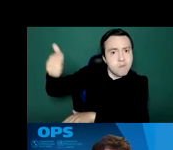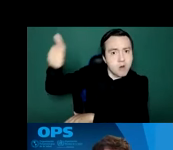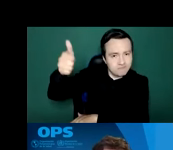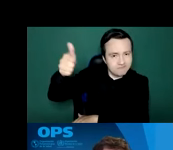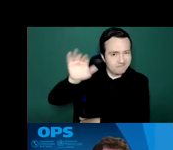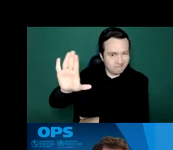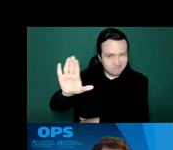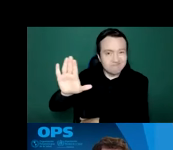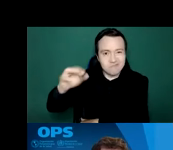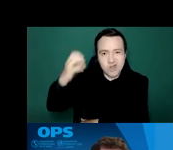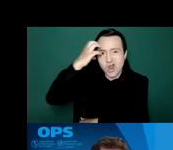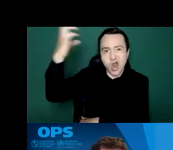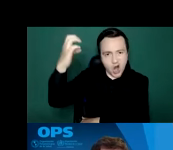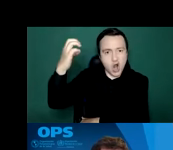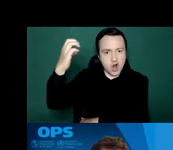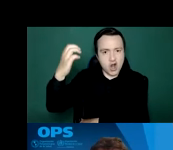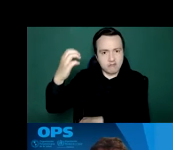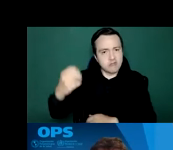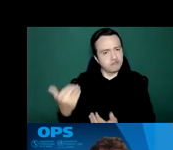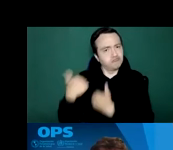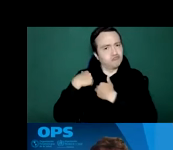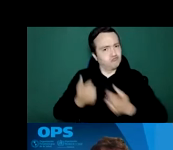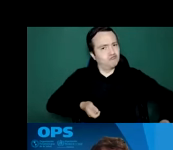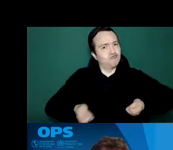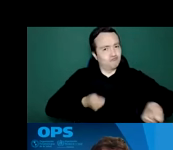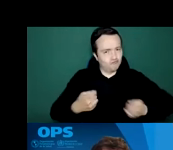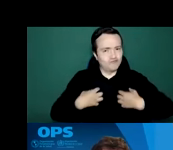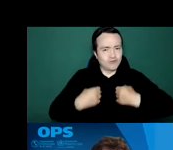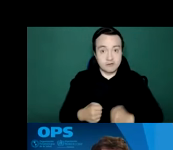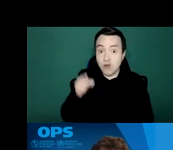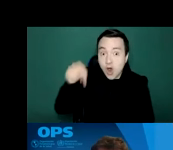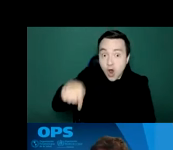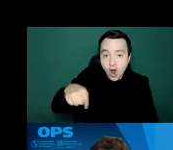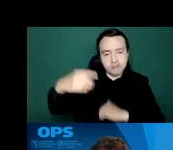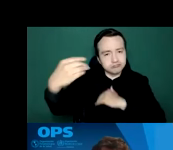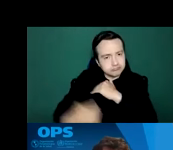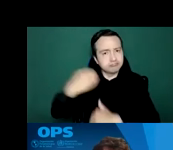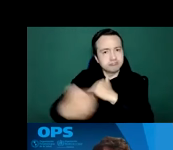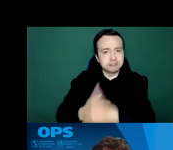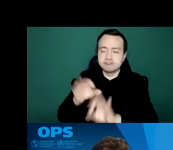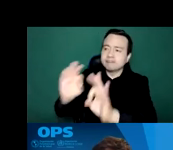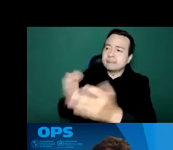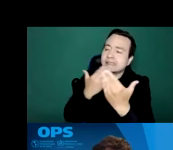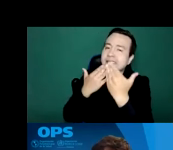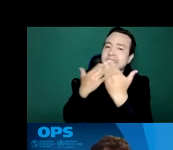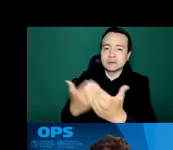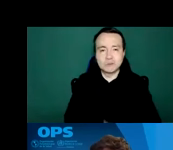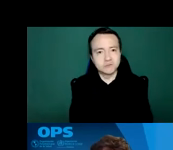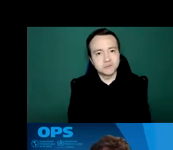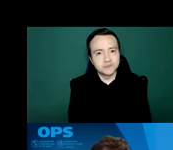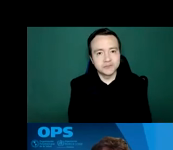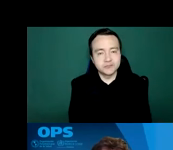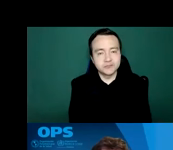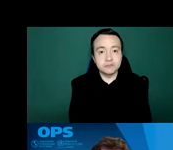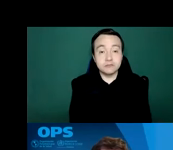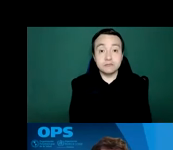to participate in this session. I wanted to recognize the Minister of Health of